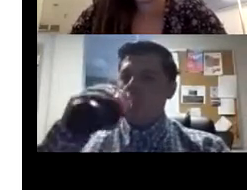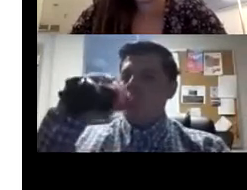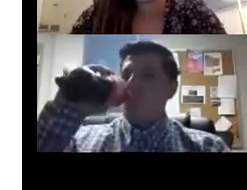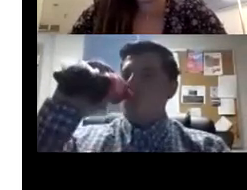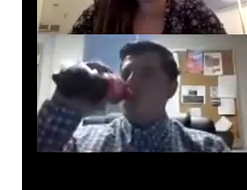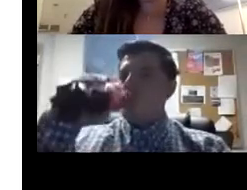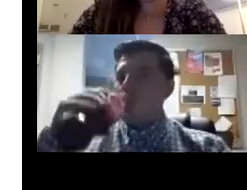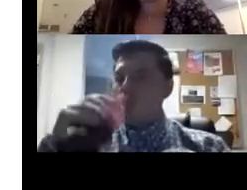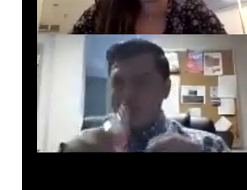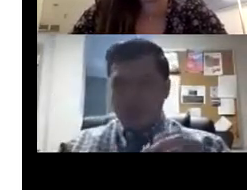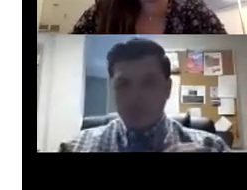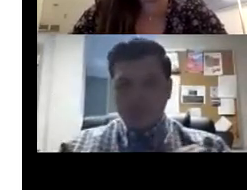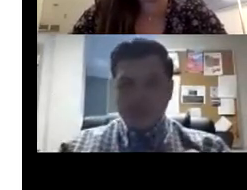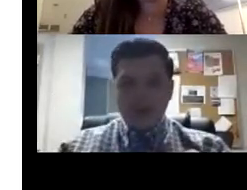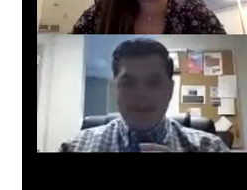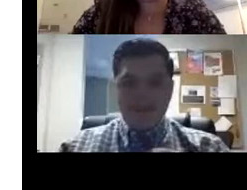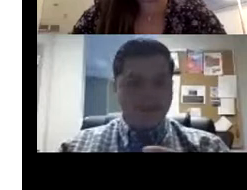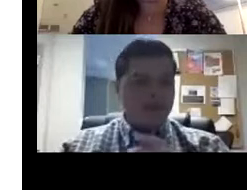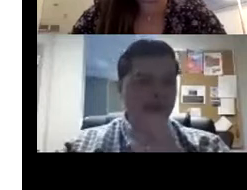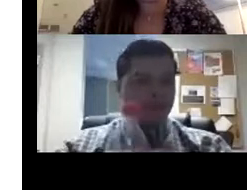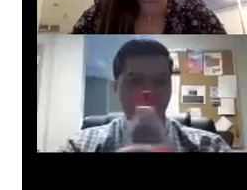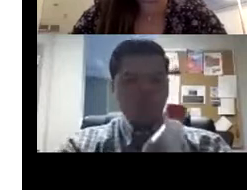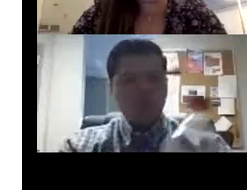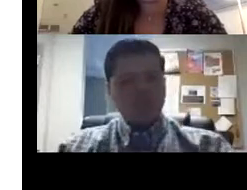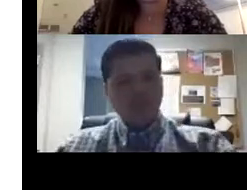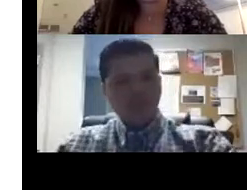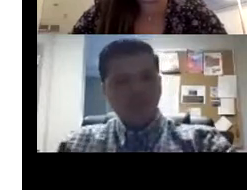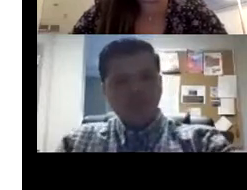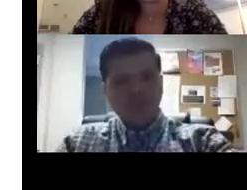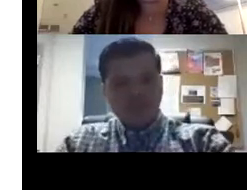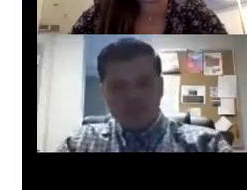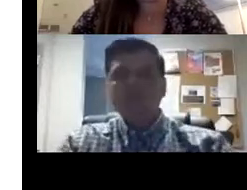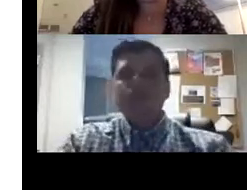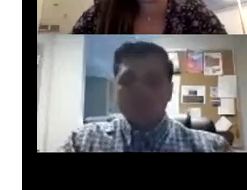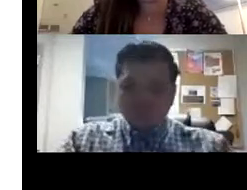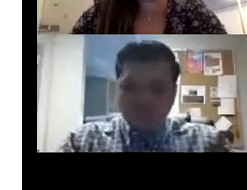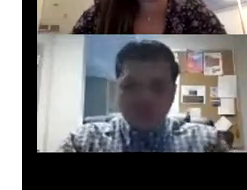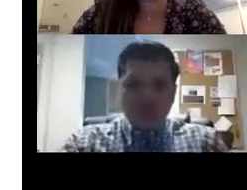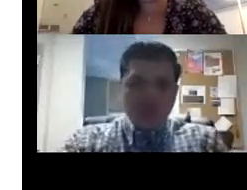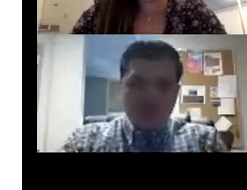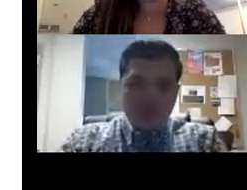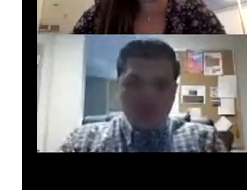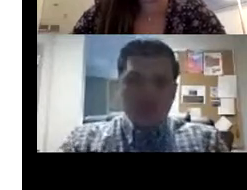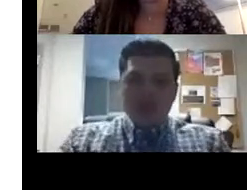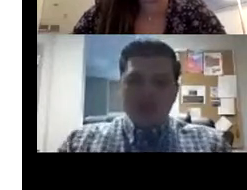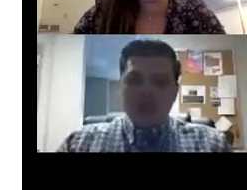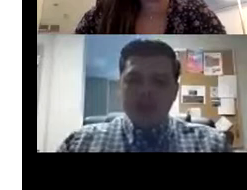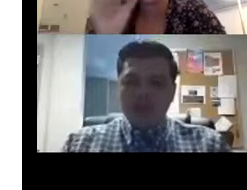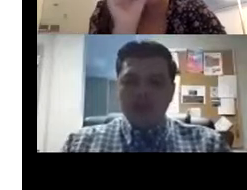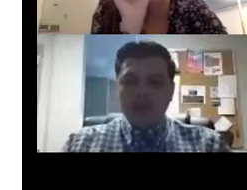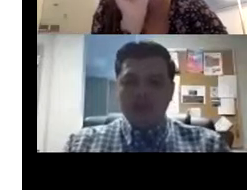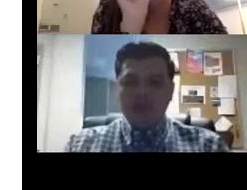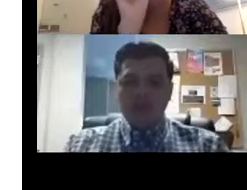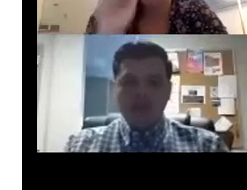So I sent my oldest child to El Centro Academy because I believe Latinos are better